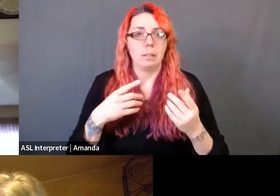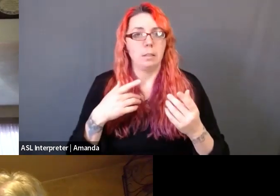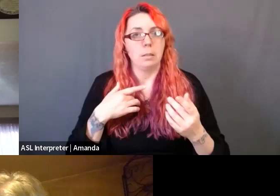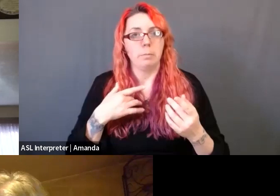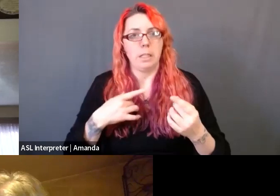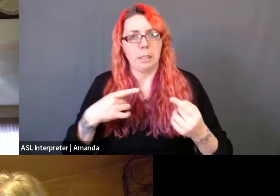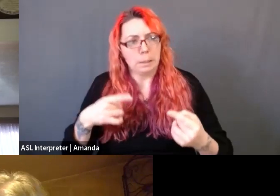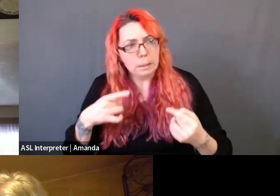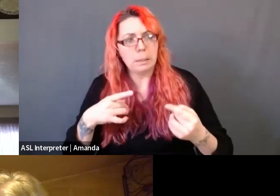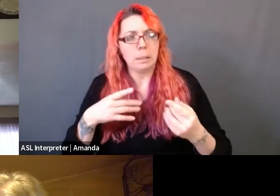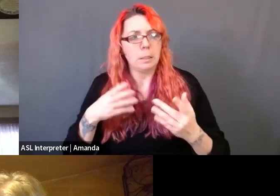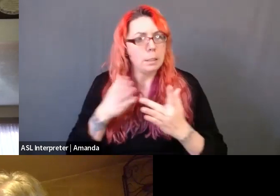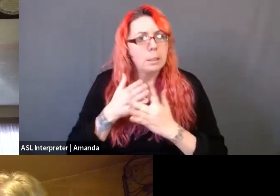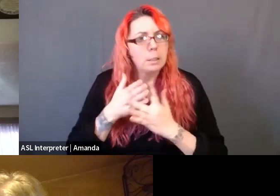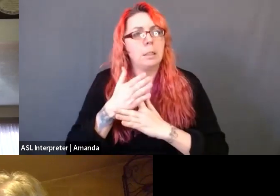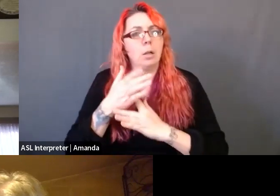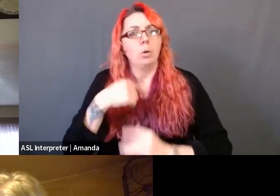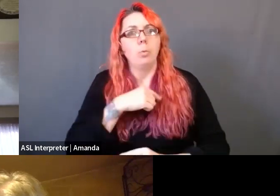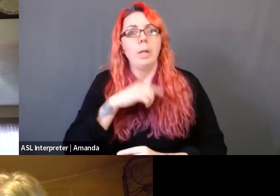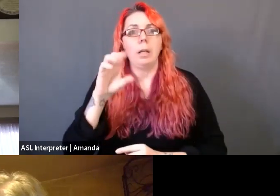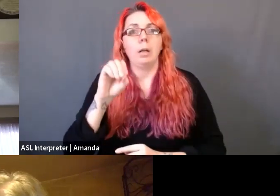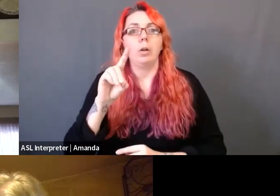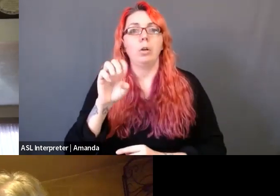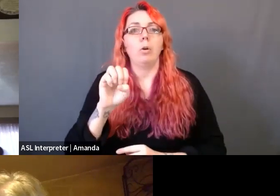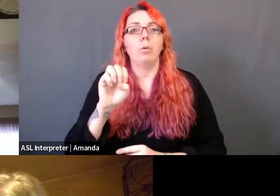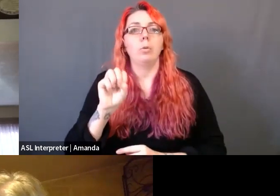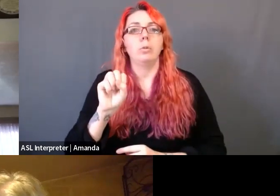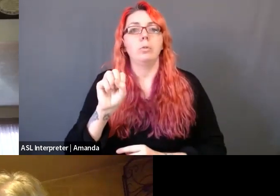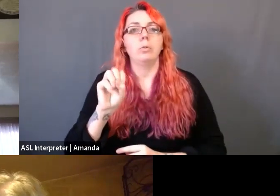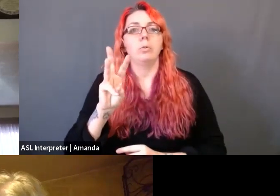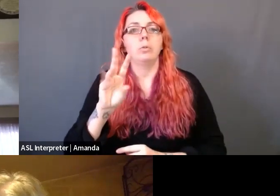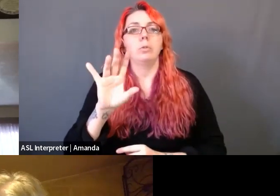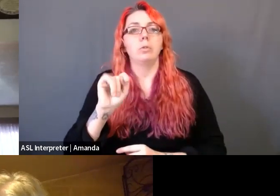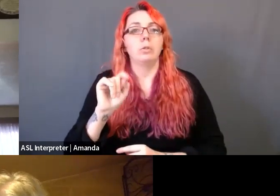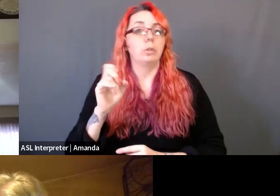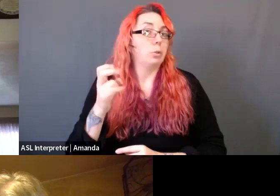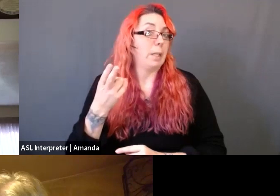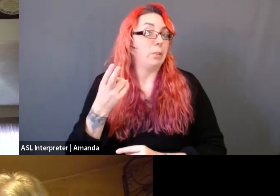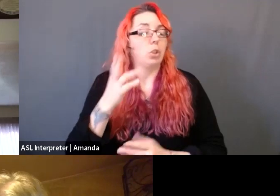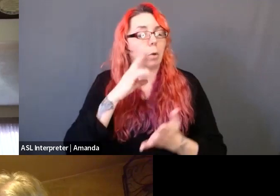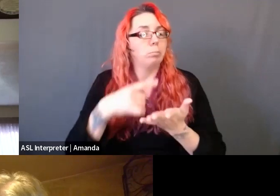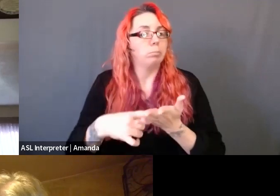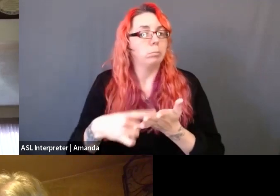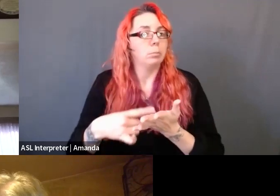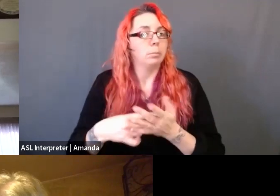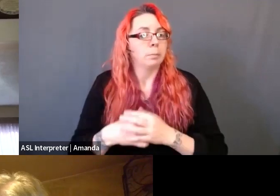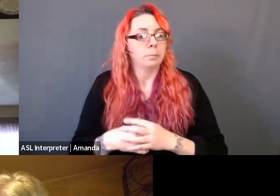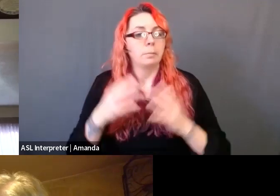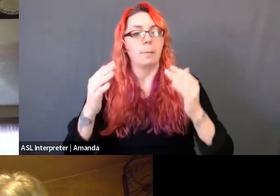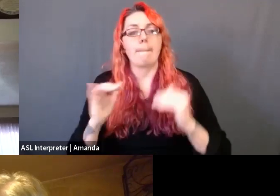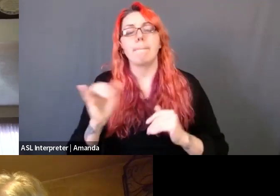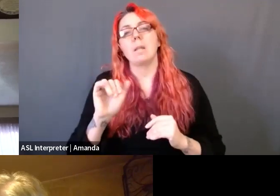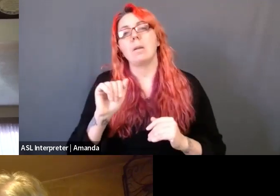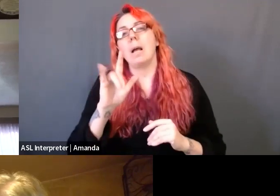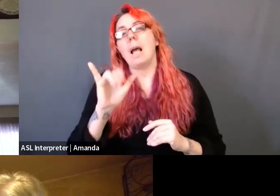switching. And then also the movement from just allyship as a sort of a codified way of talking